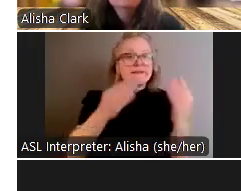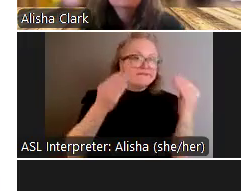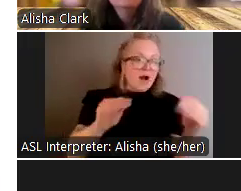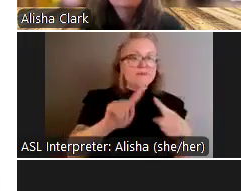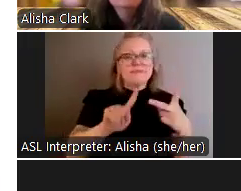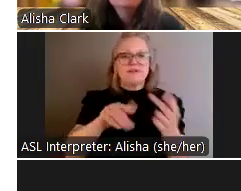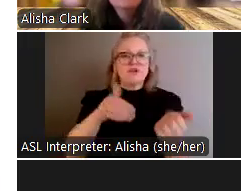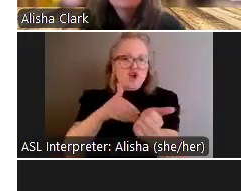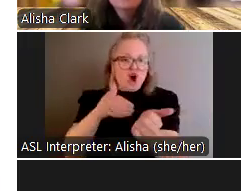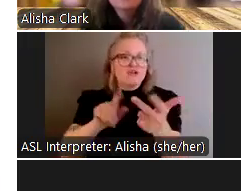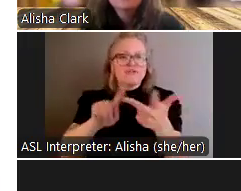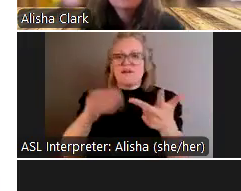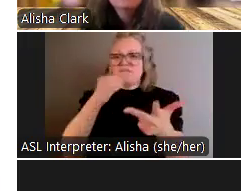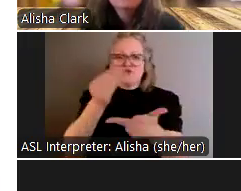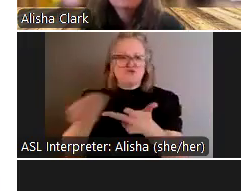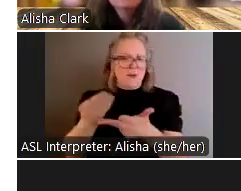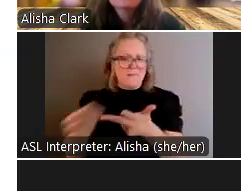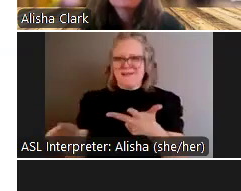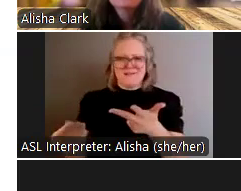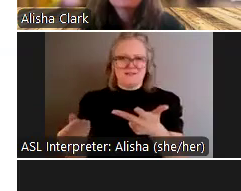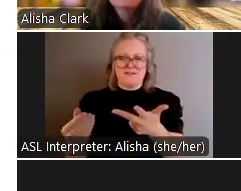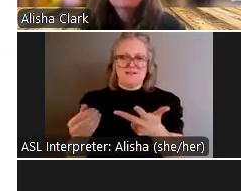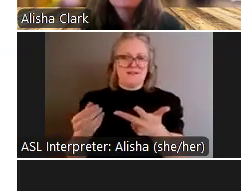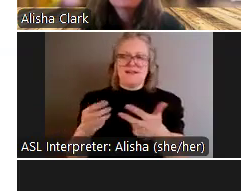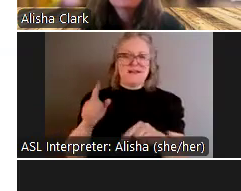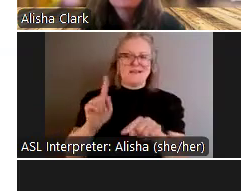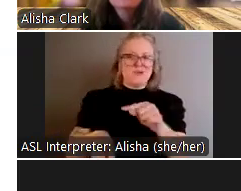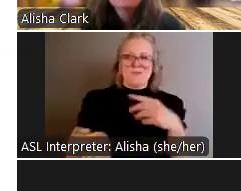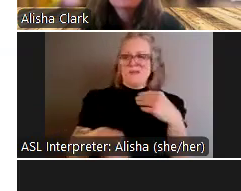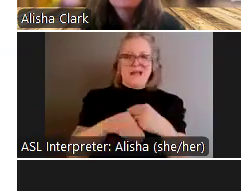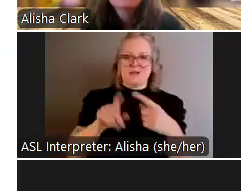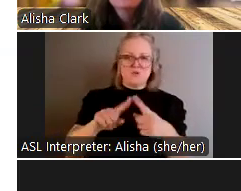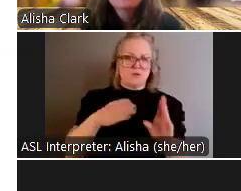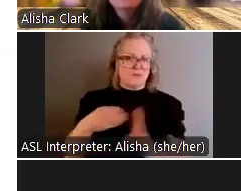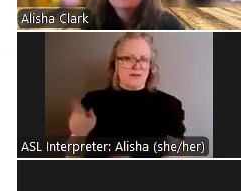food. Cannot be added to the plan.